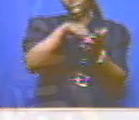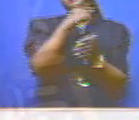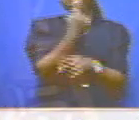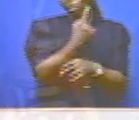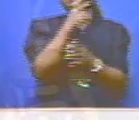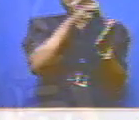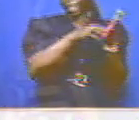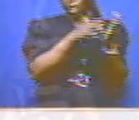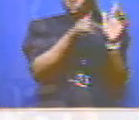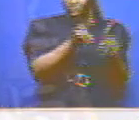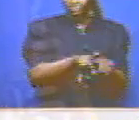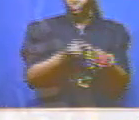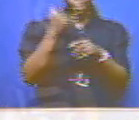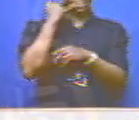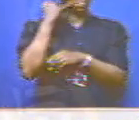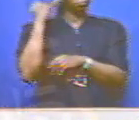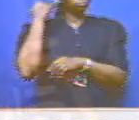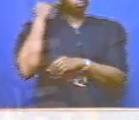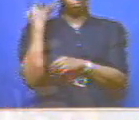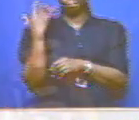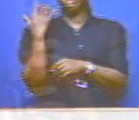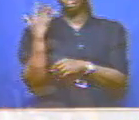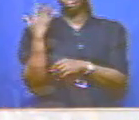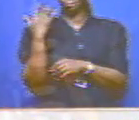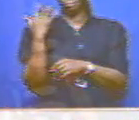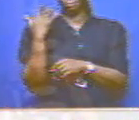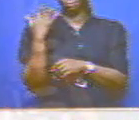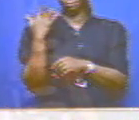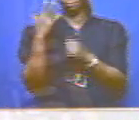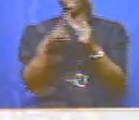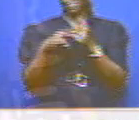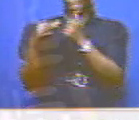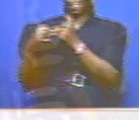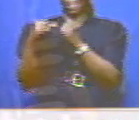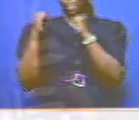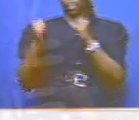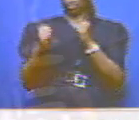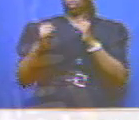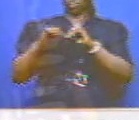stand on its own. Nakuru in the 70s and the 80s was a very strong